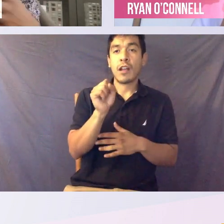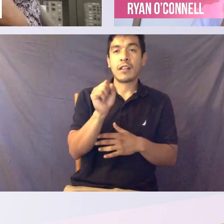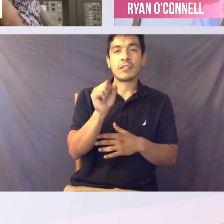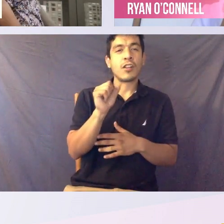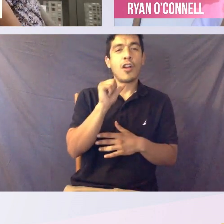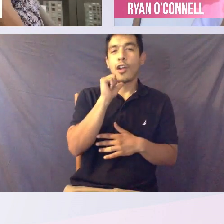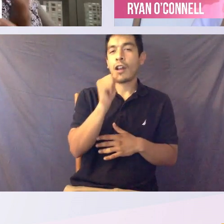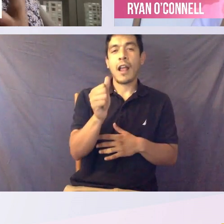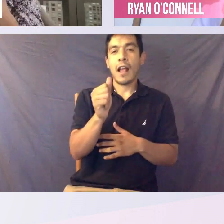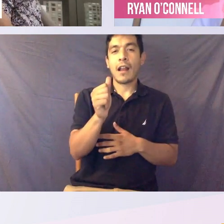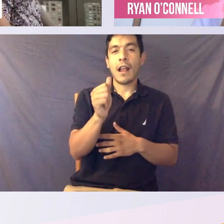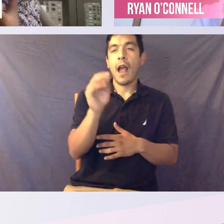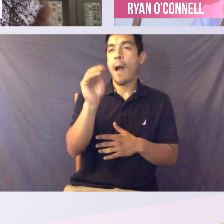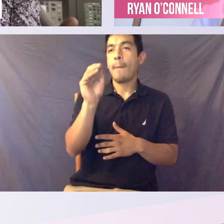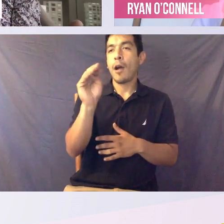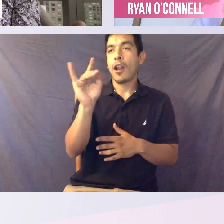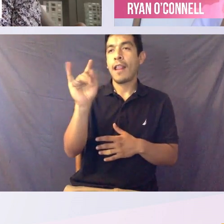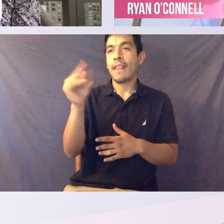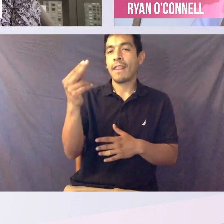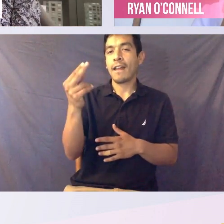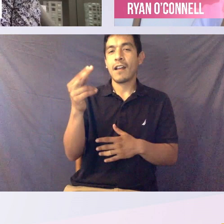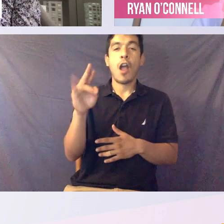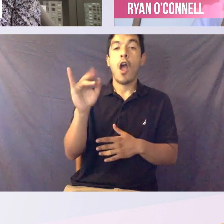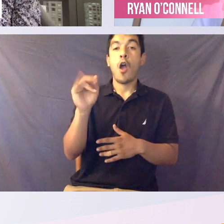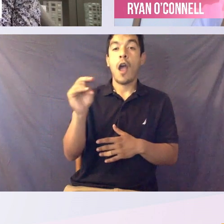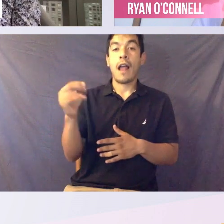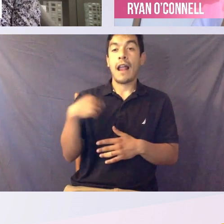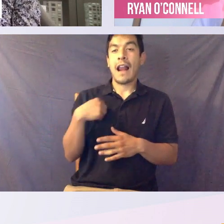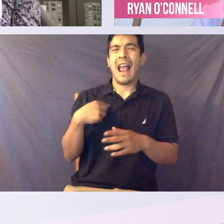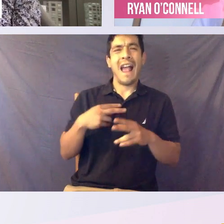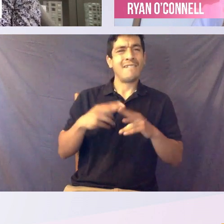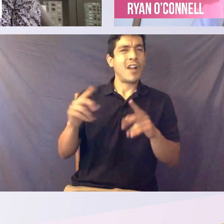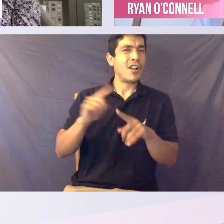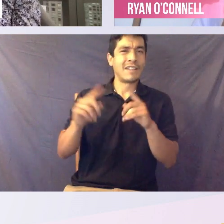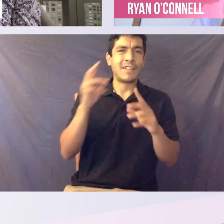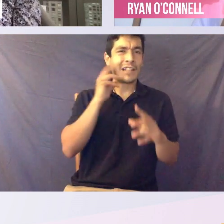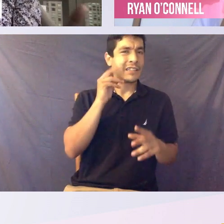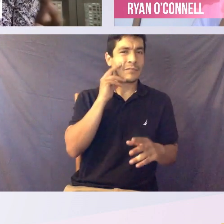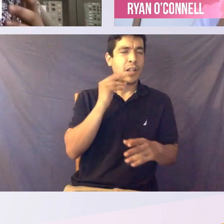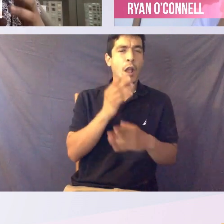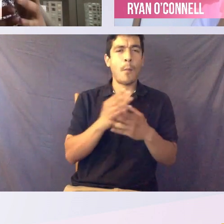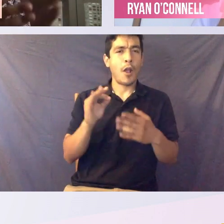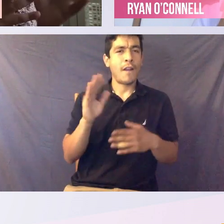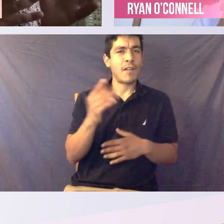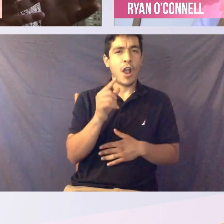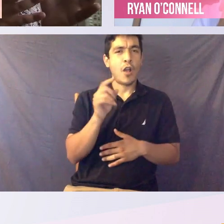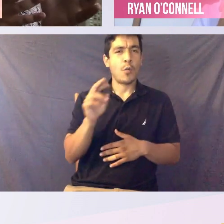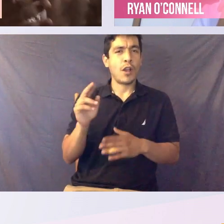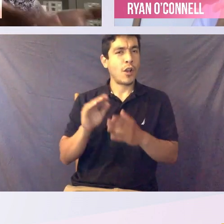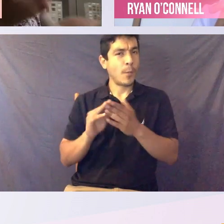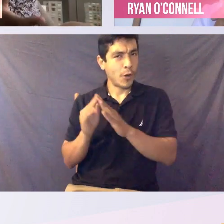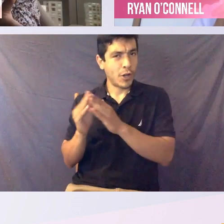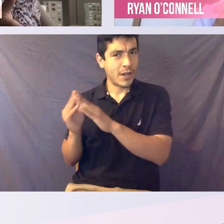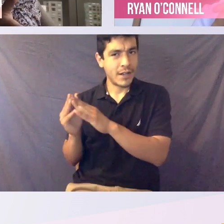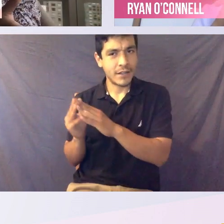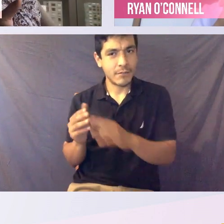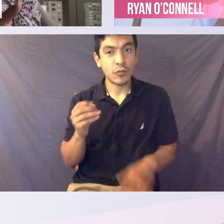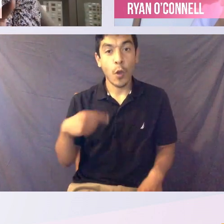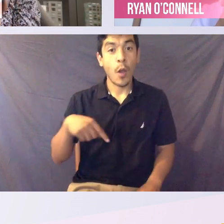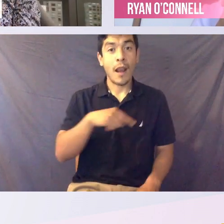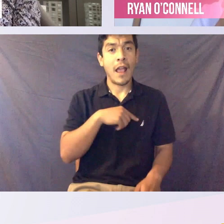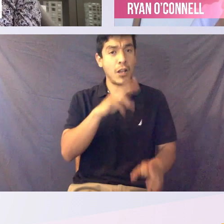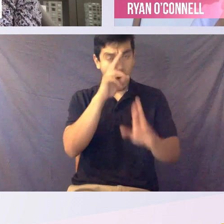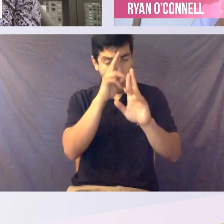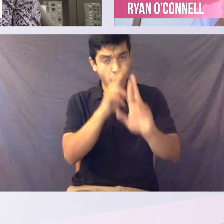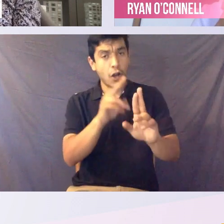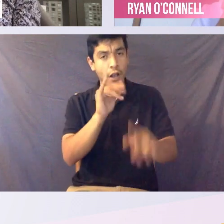right? You know, like, Ryan and I are having very different experiences being part of the queer community. So let's honor the fact